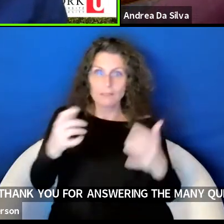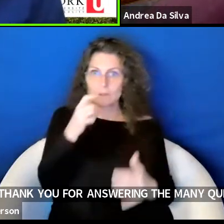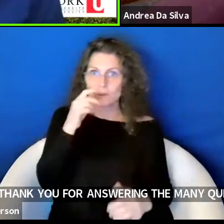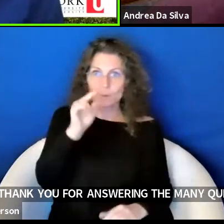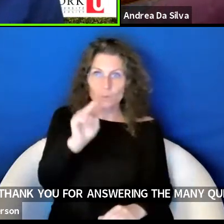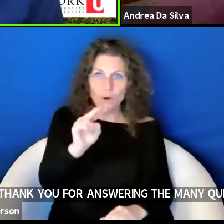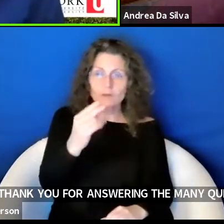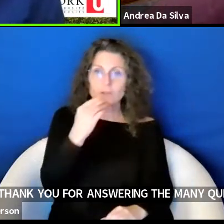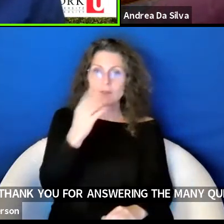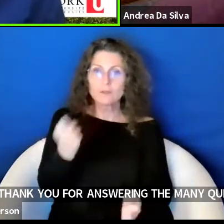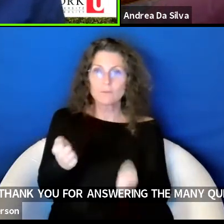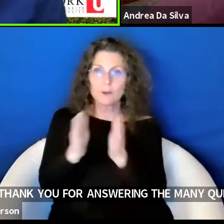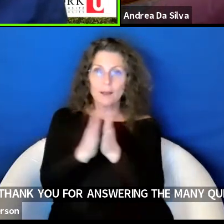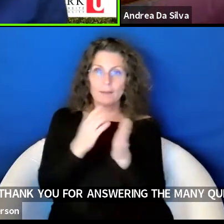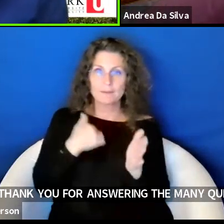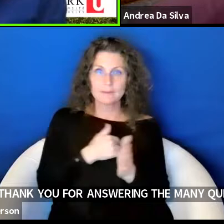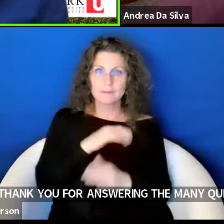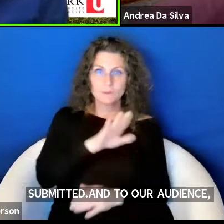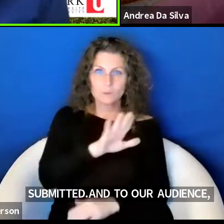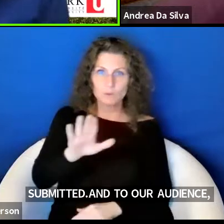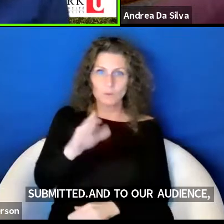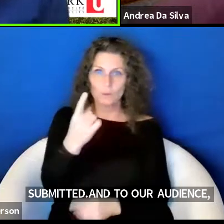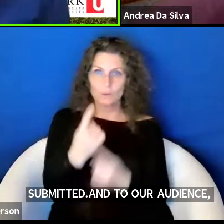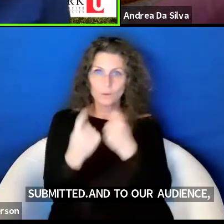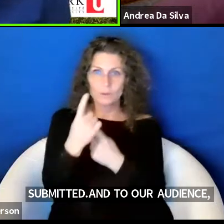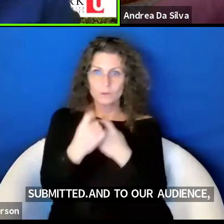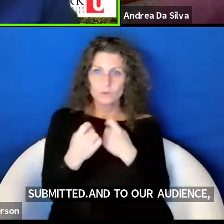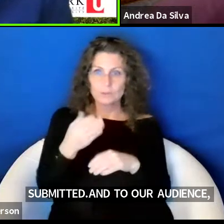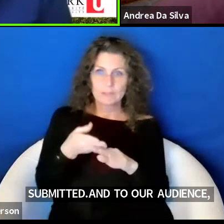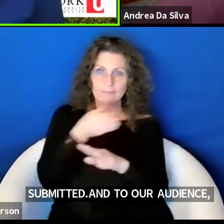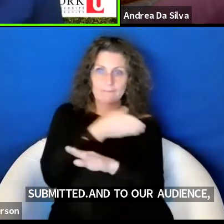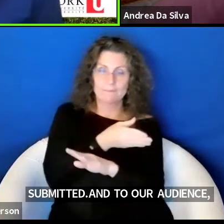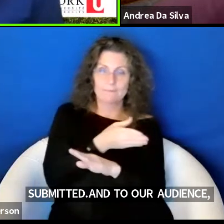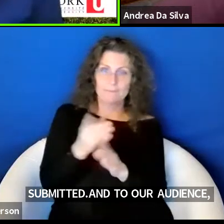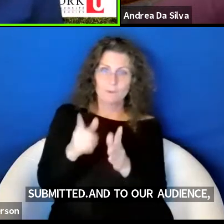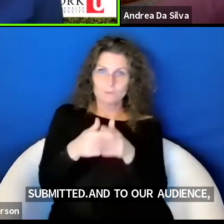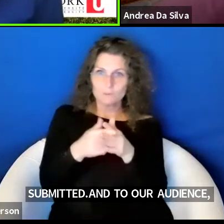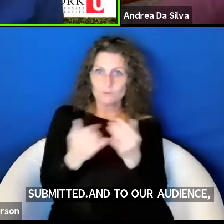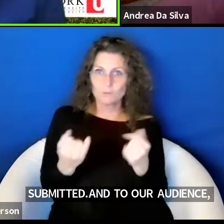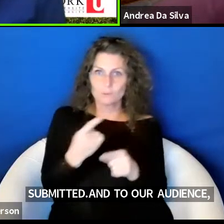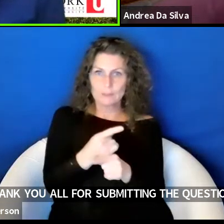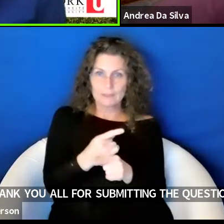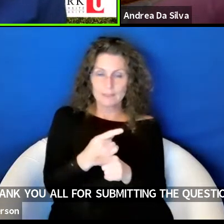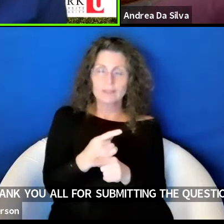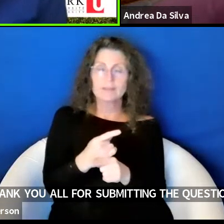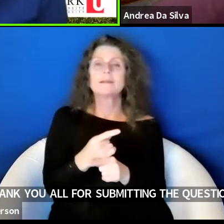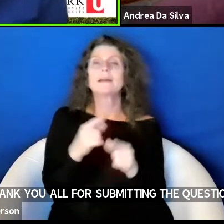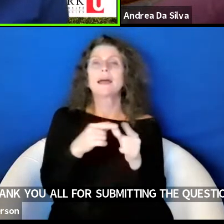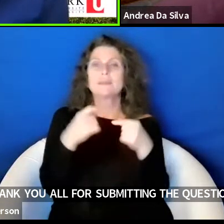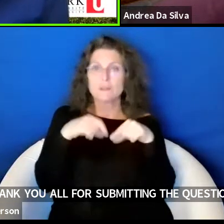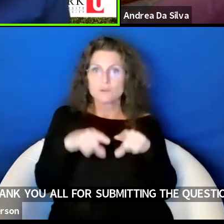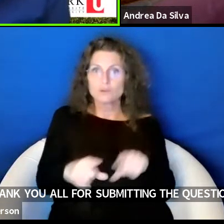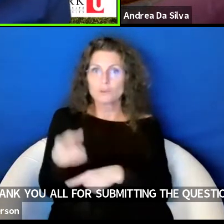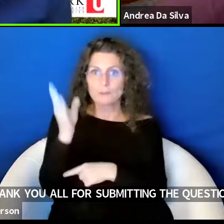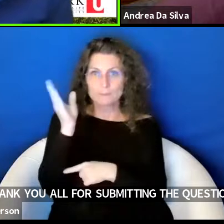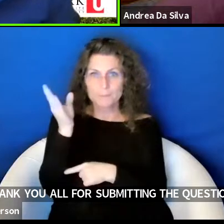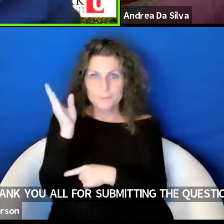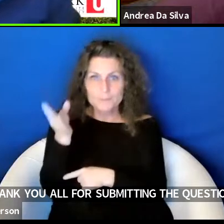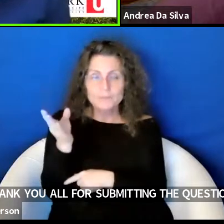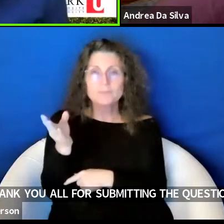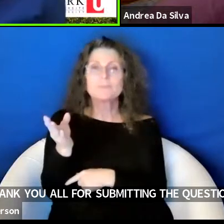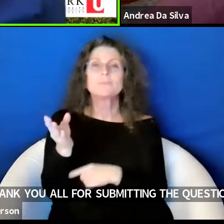for submitting the questions in advance and for participating and submitting further questions during this